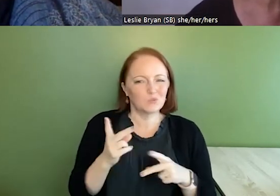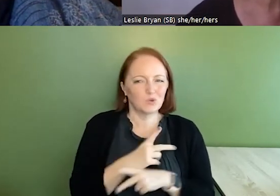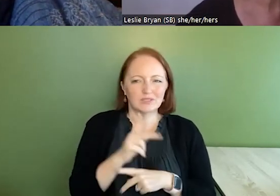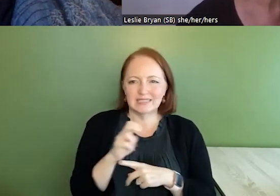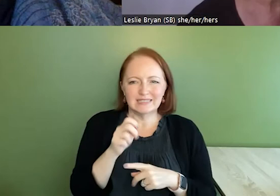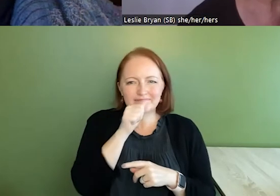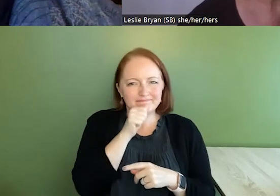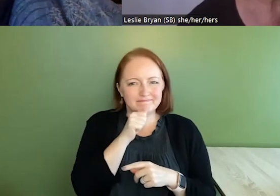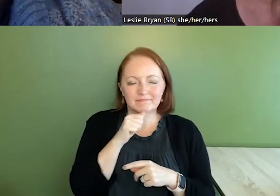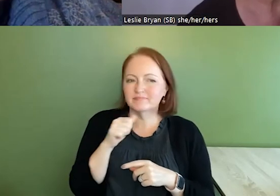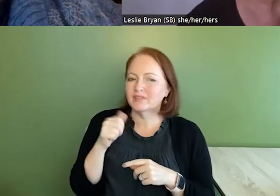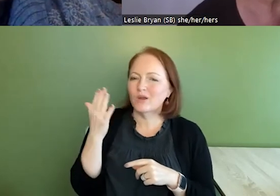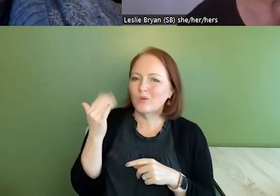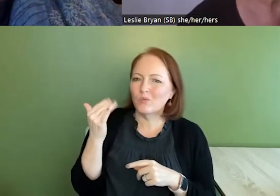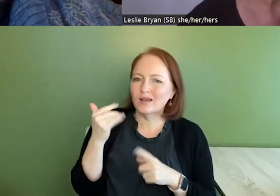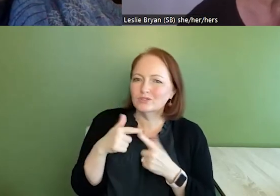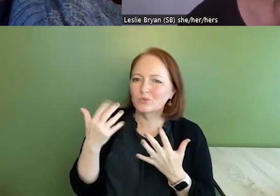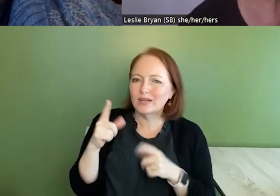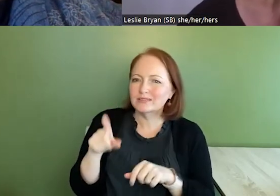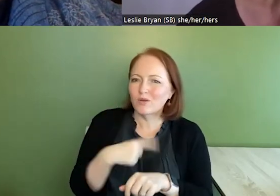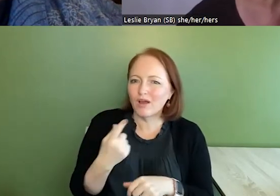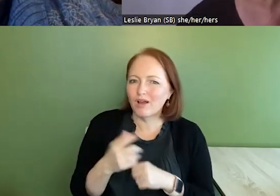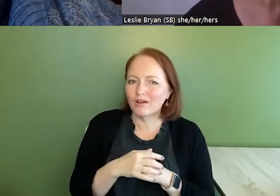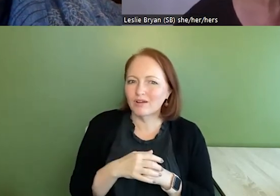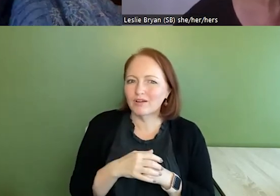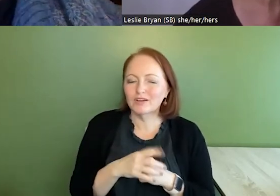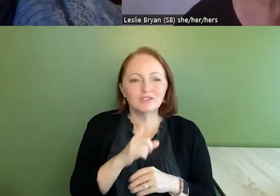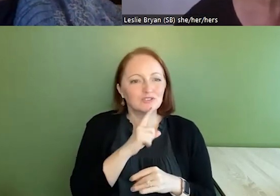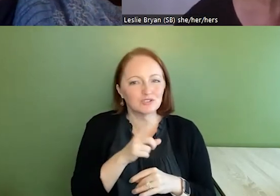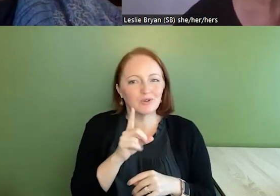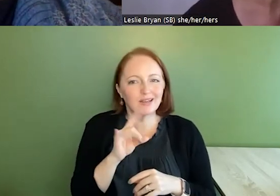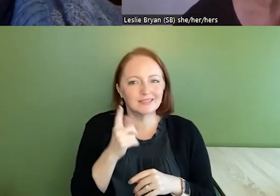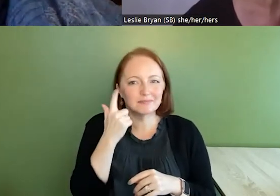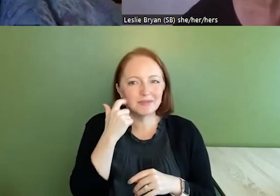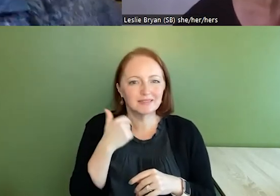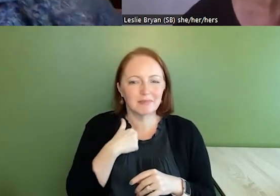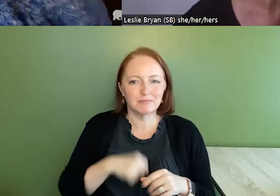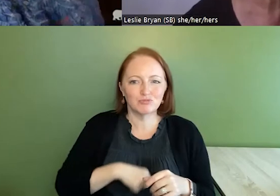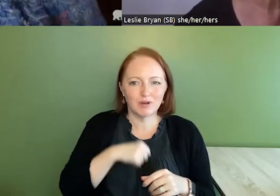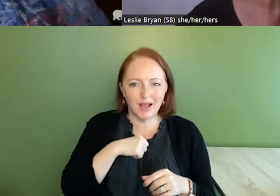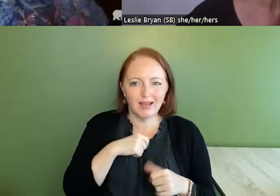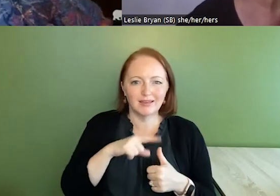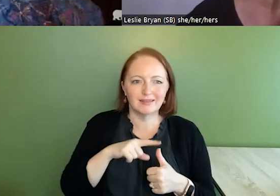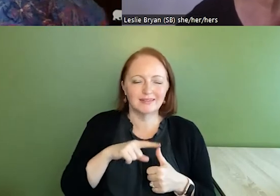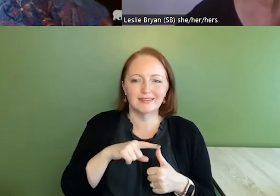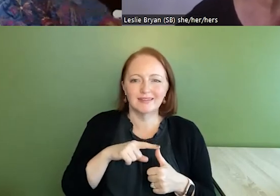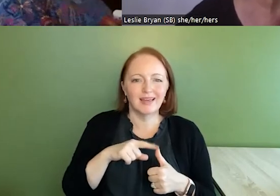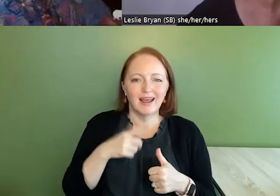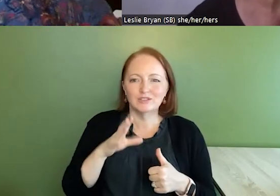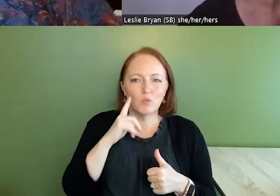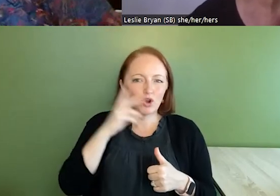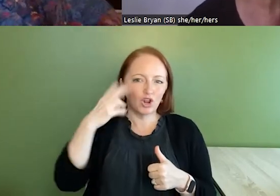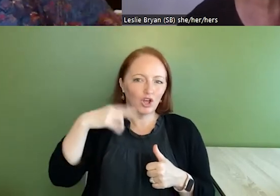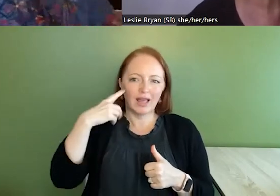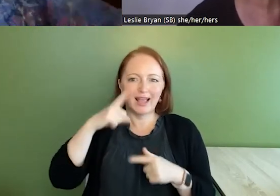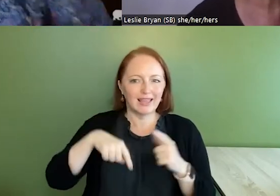Yeah. Yeah. Why'd you wait so long though? True. I did because my pride, number one, and I don't want to look like I can't